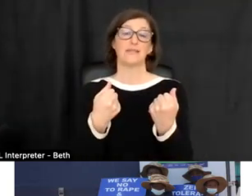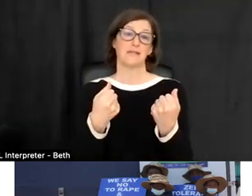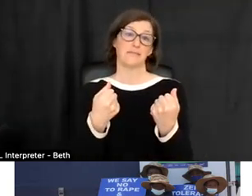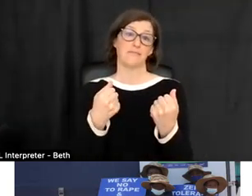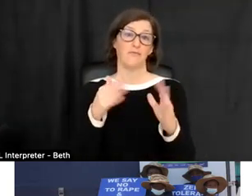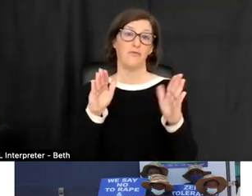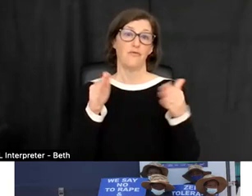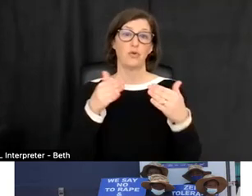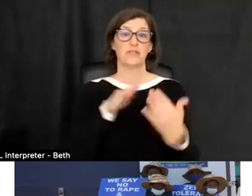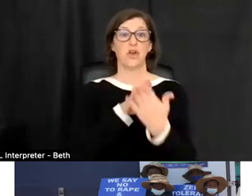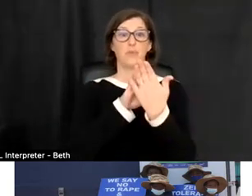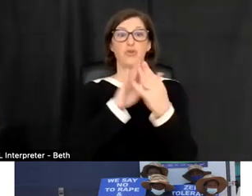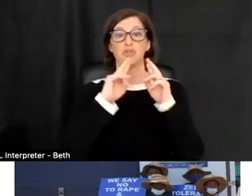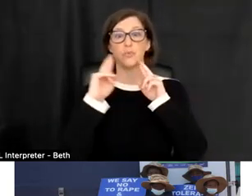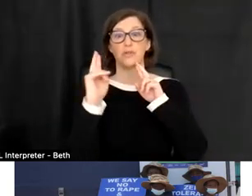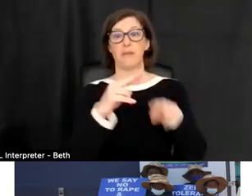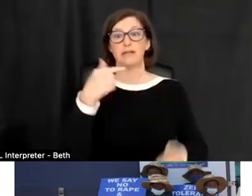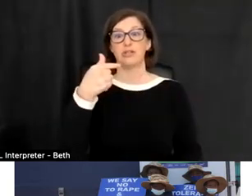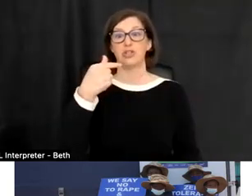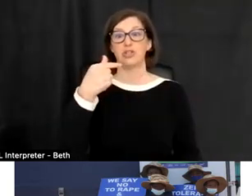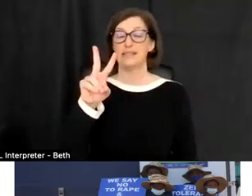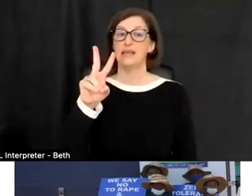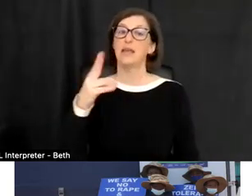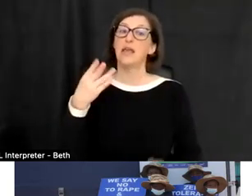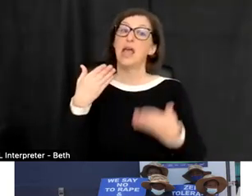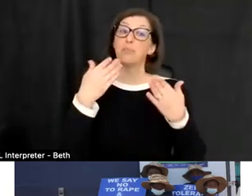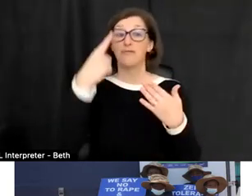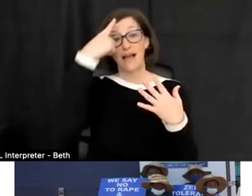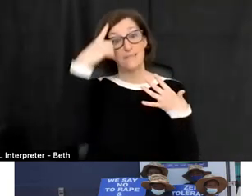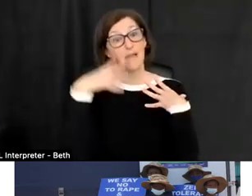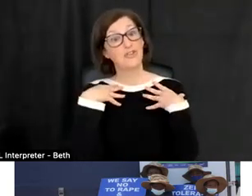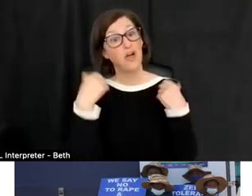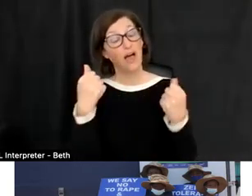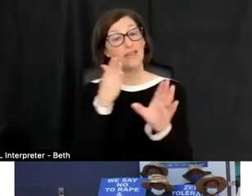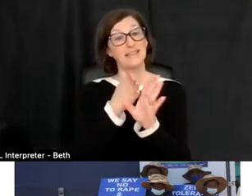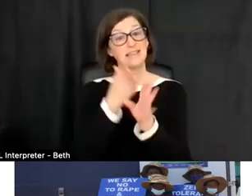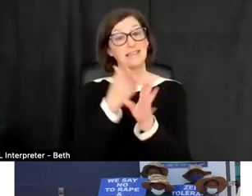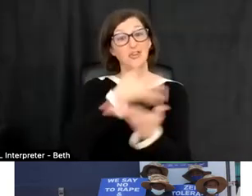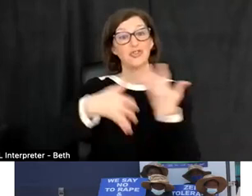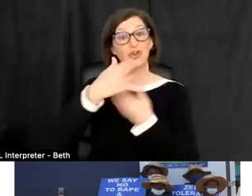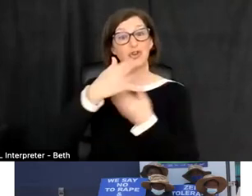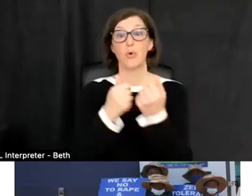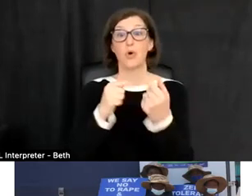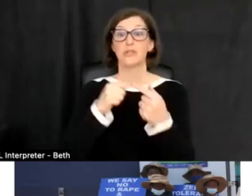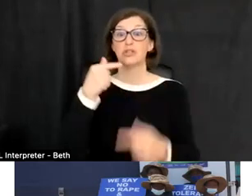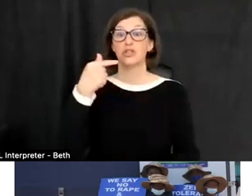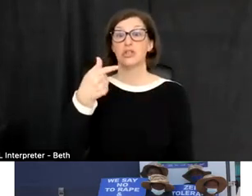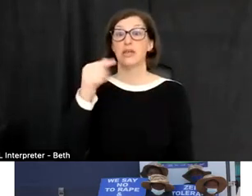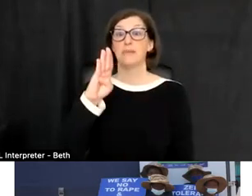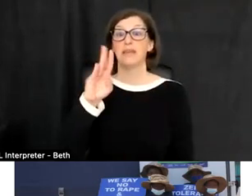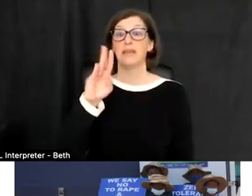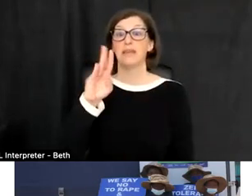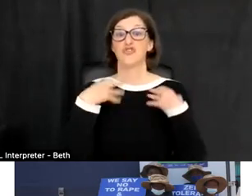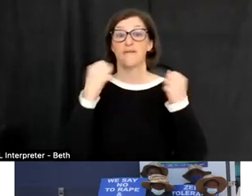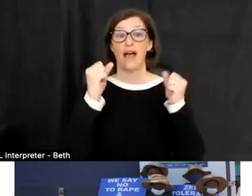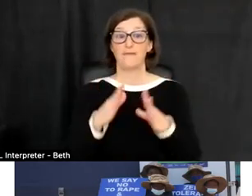the incidences of GBV, and provides mental health and psychosocial support to GBV survivors on the